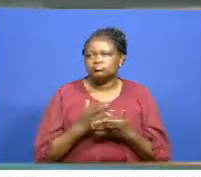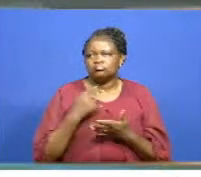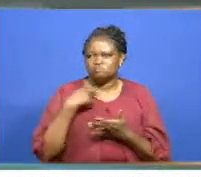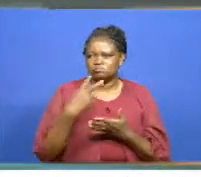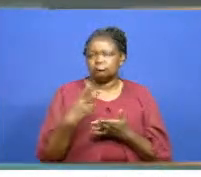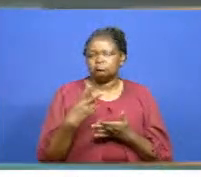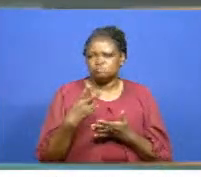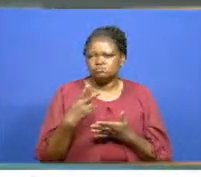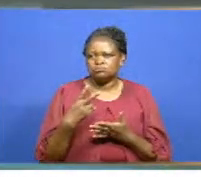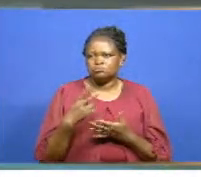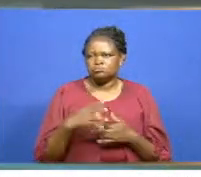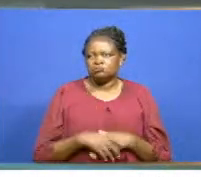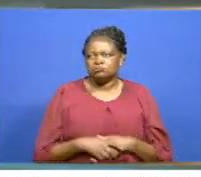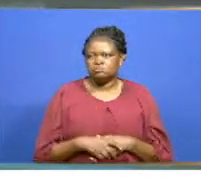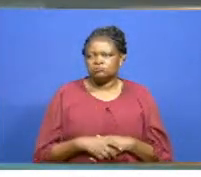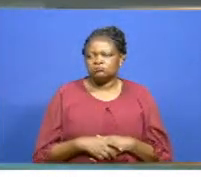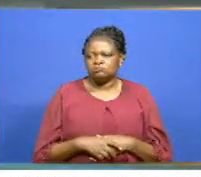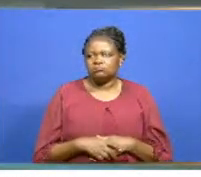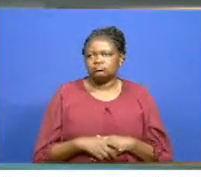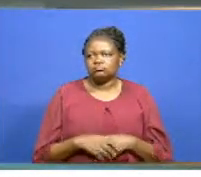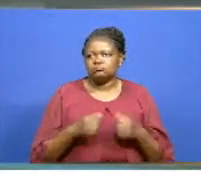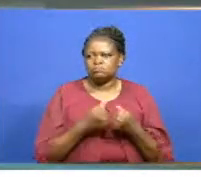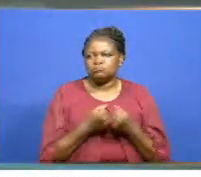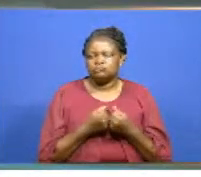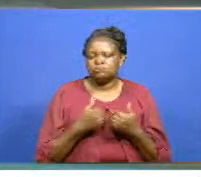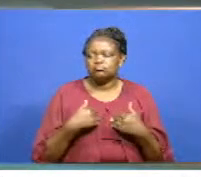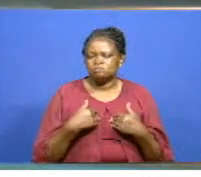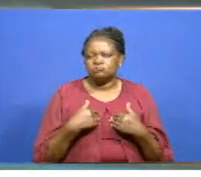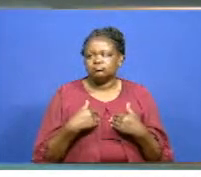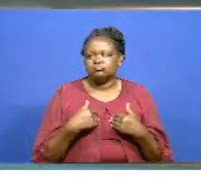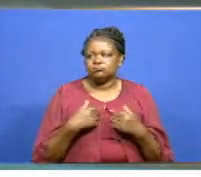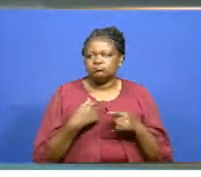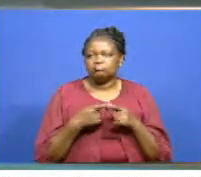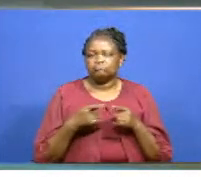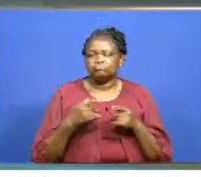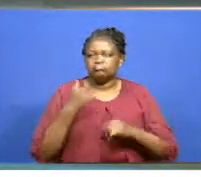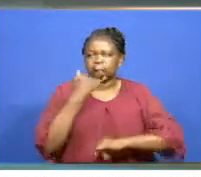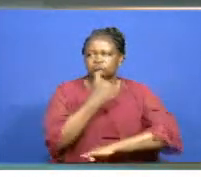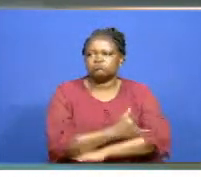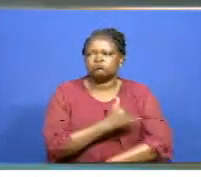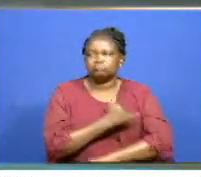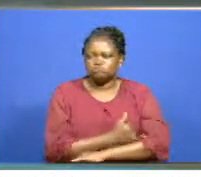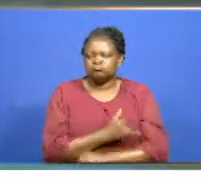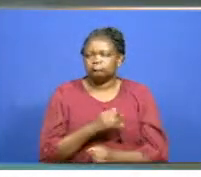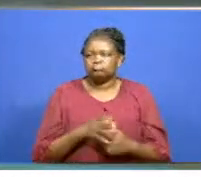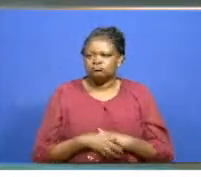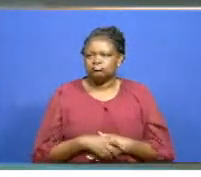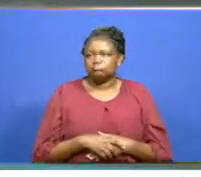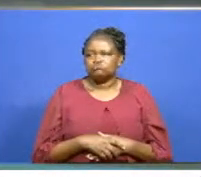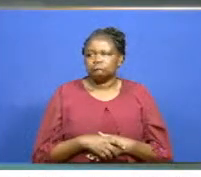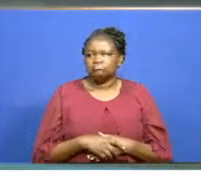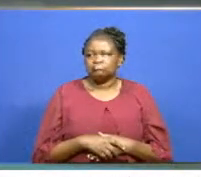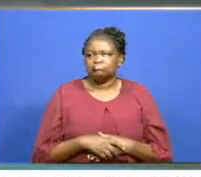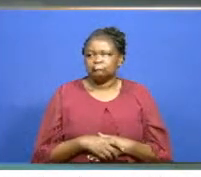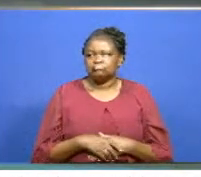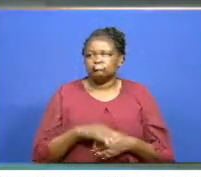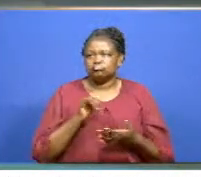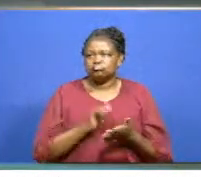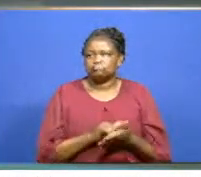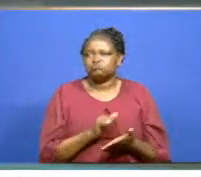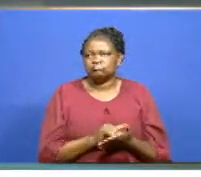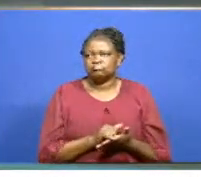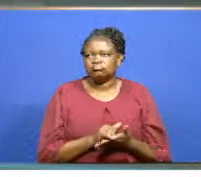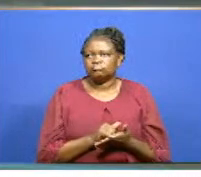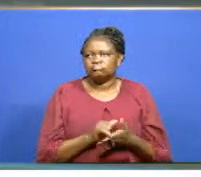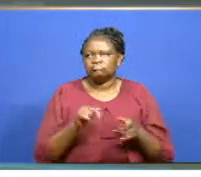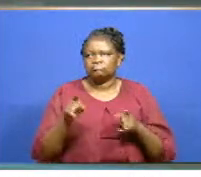are prospects. But I think the institutions, as we had said initially when we were starting up, the institutions that